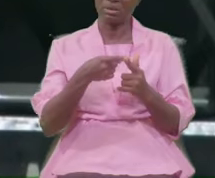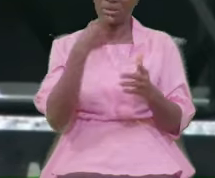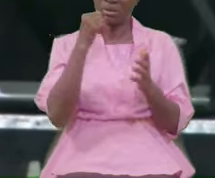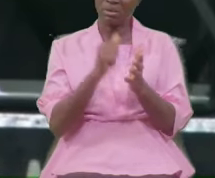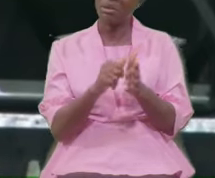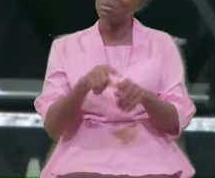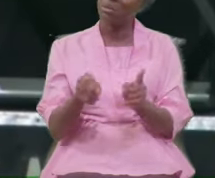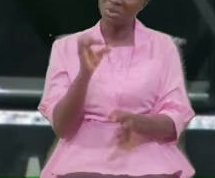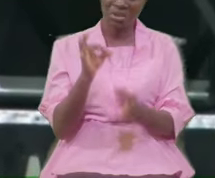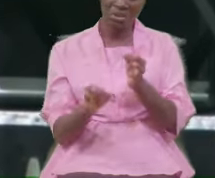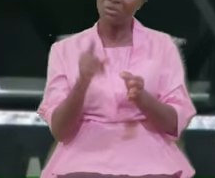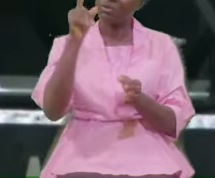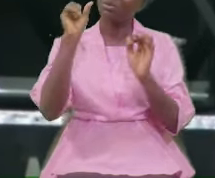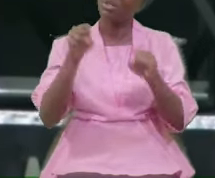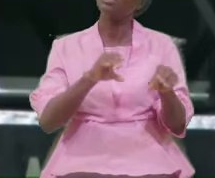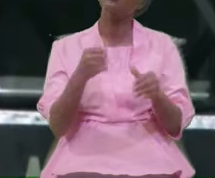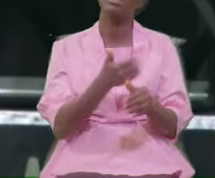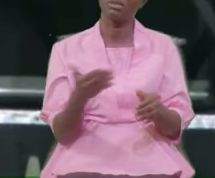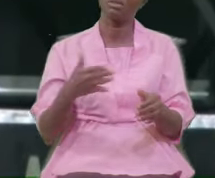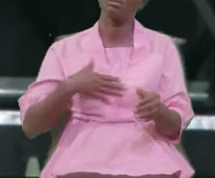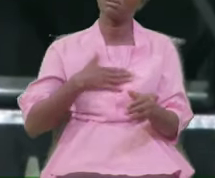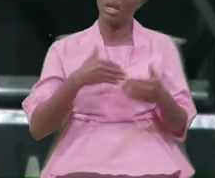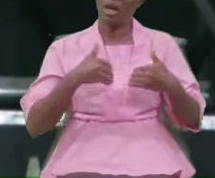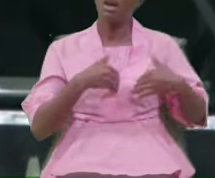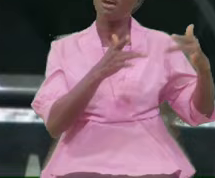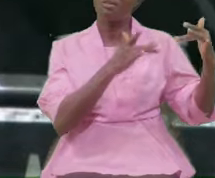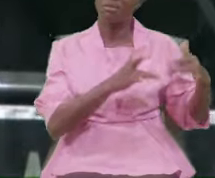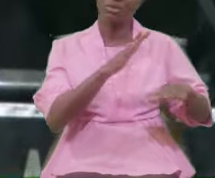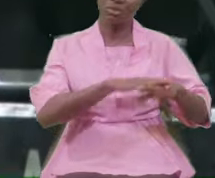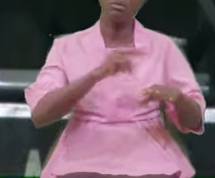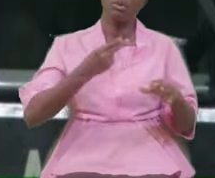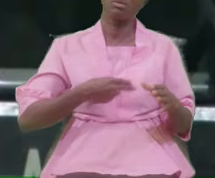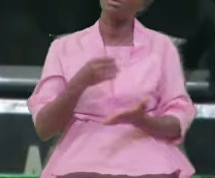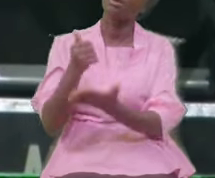and have compassion On Us and help